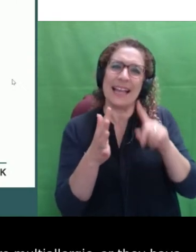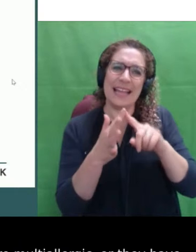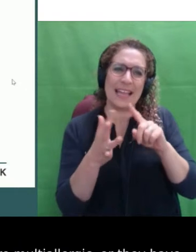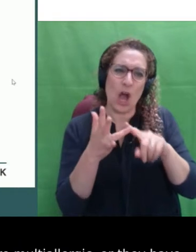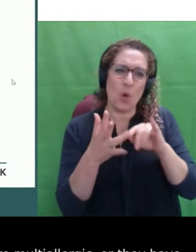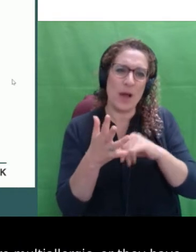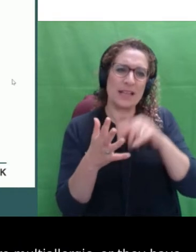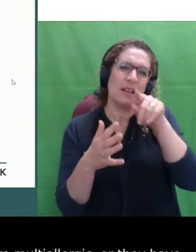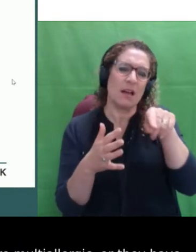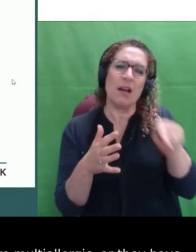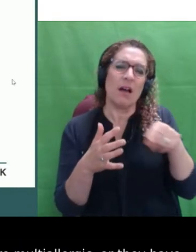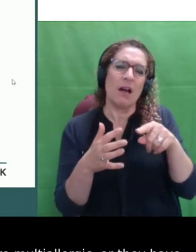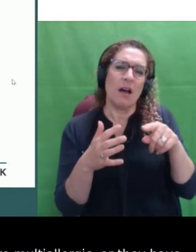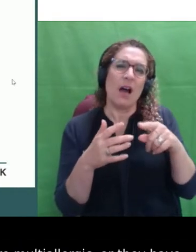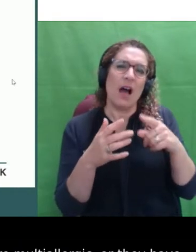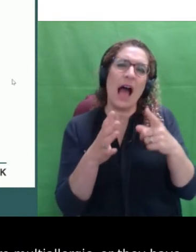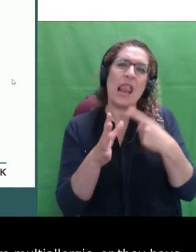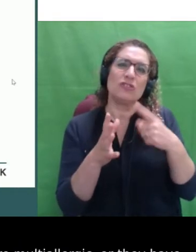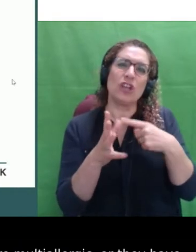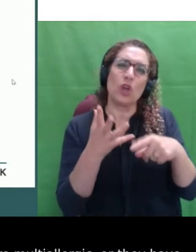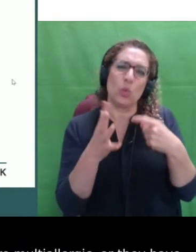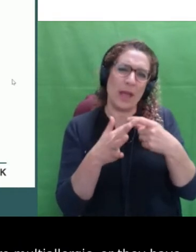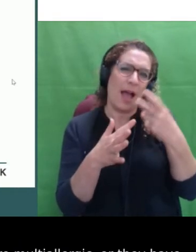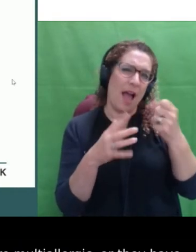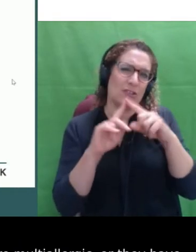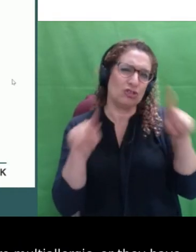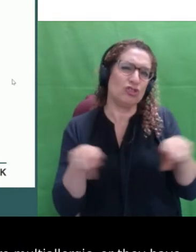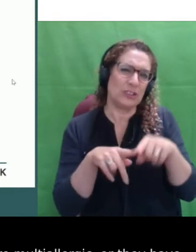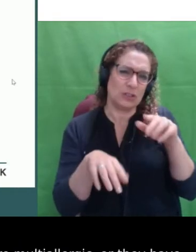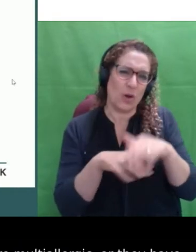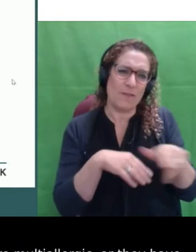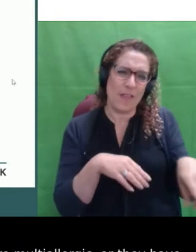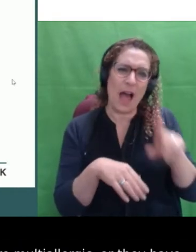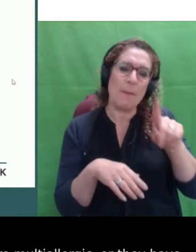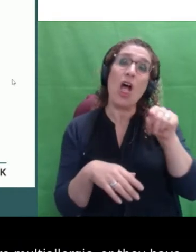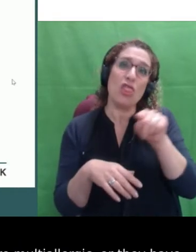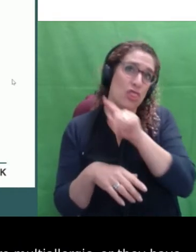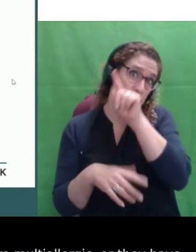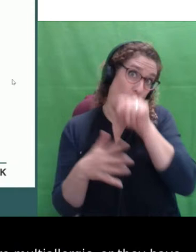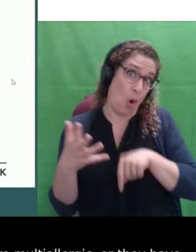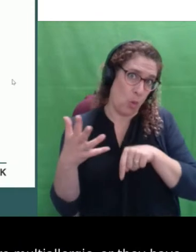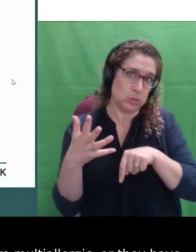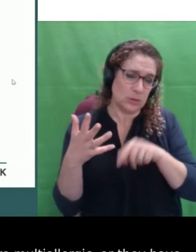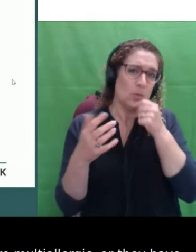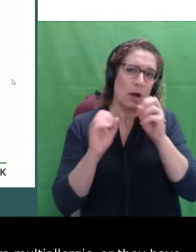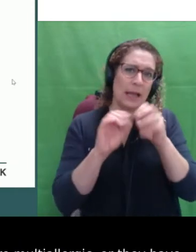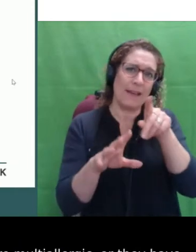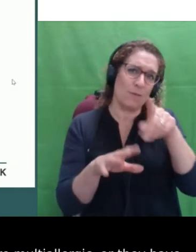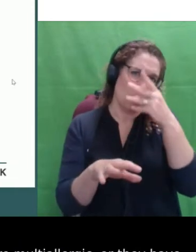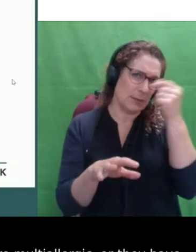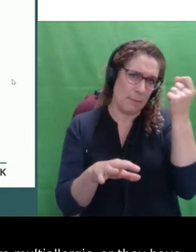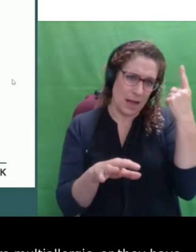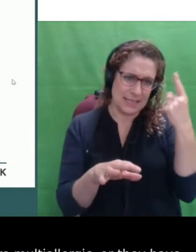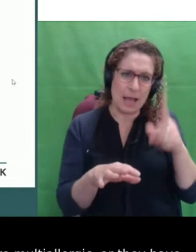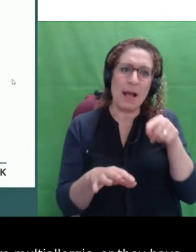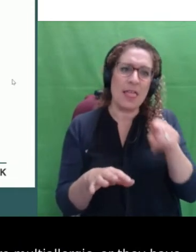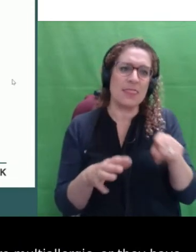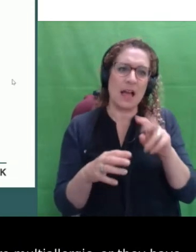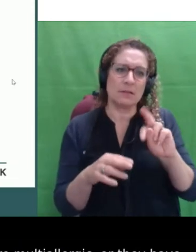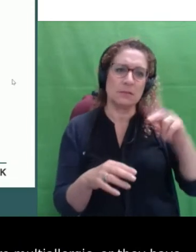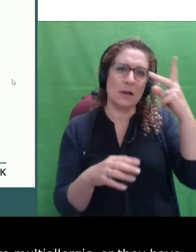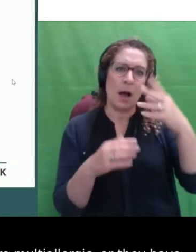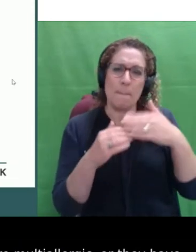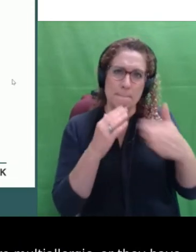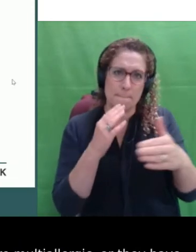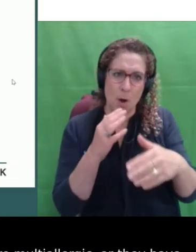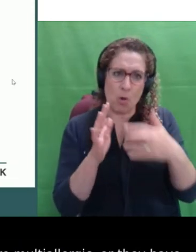uk about them but those are the indications for amino acid formulas they cost um over double the price of an extensively hydrolyzed